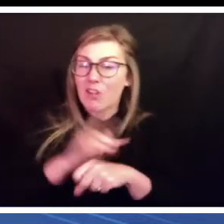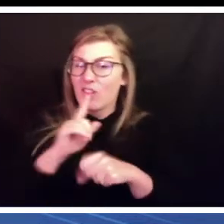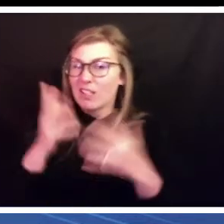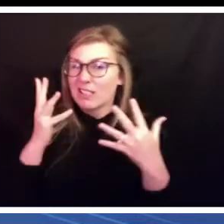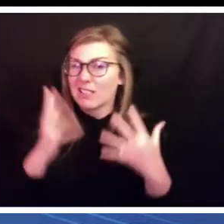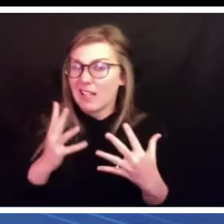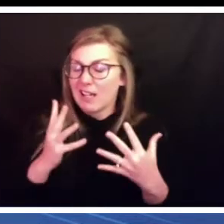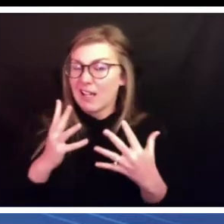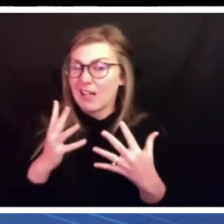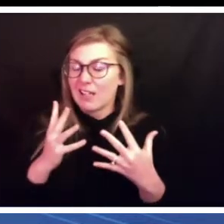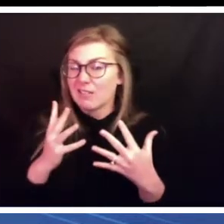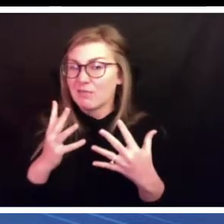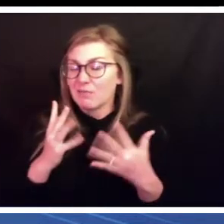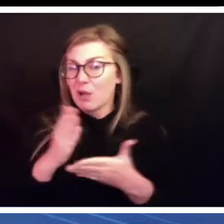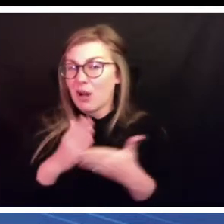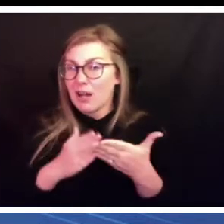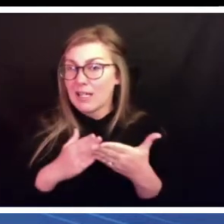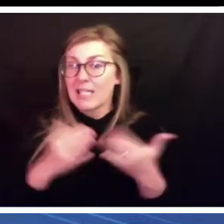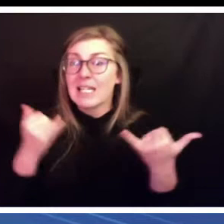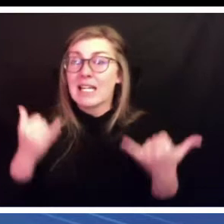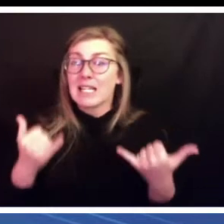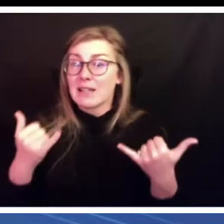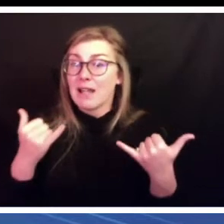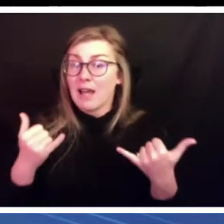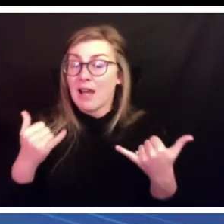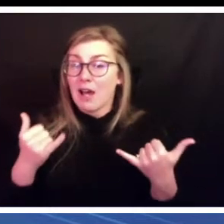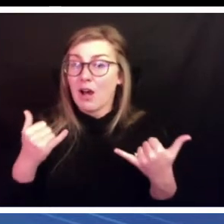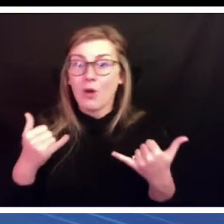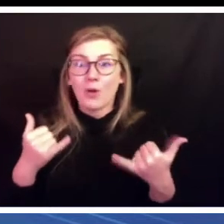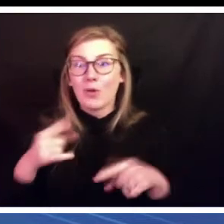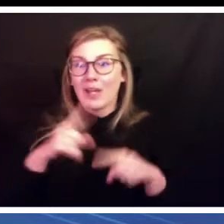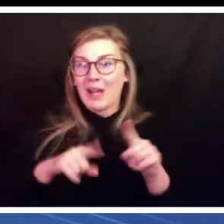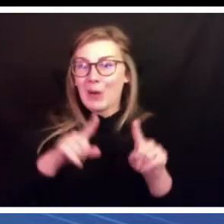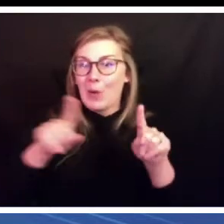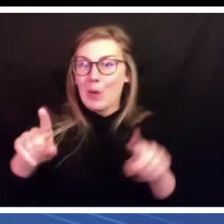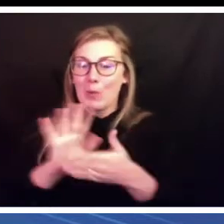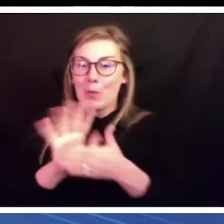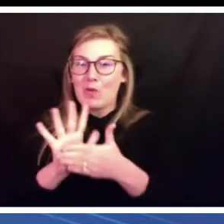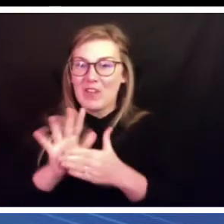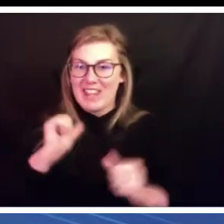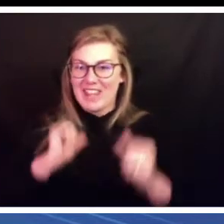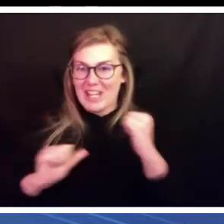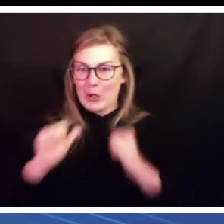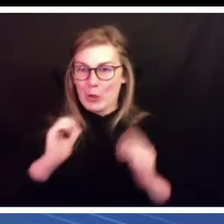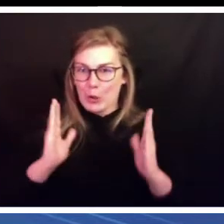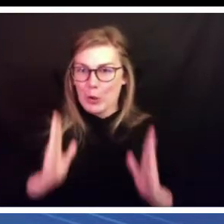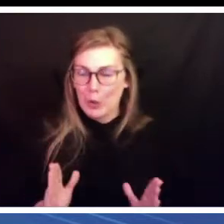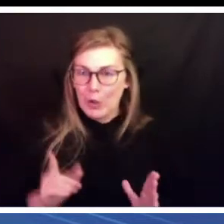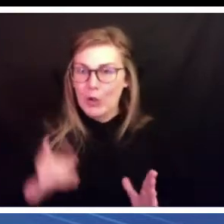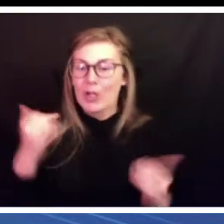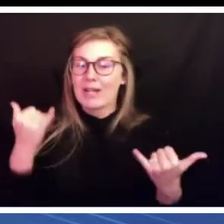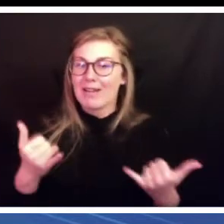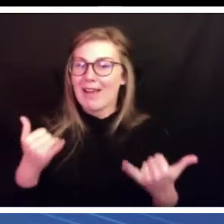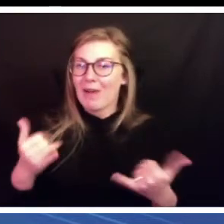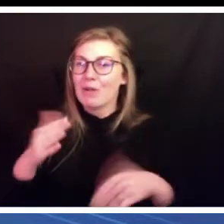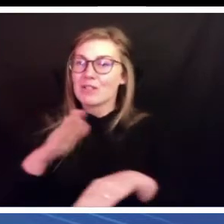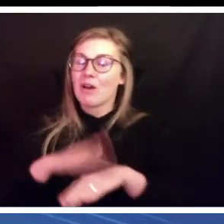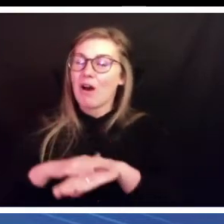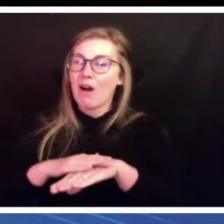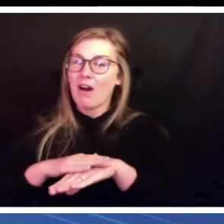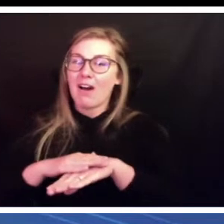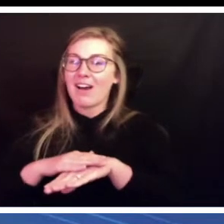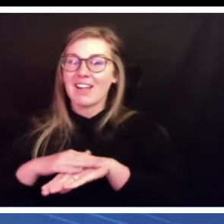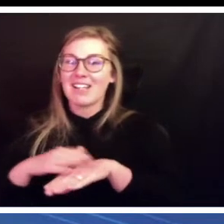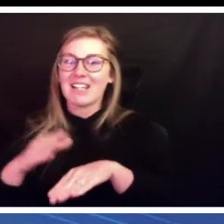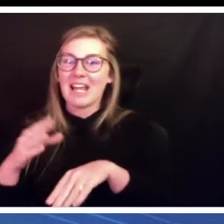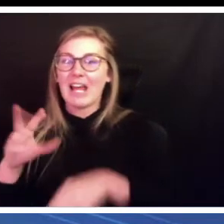a virtual platform via a distribution platform is not accessible. So my audio description is not being experienced